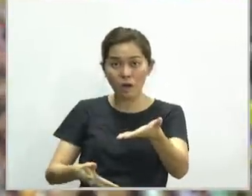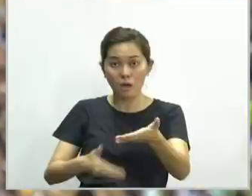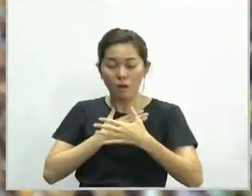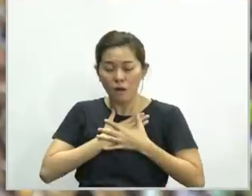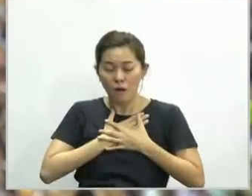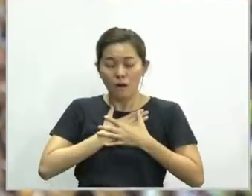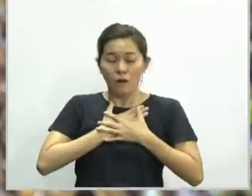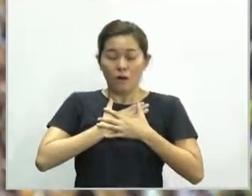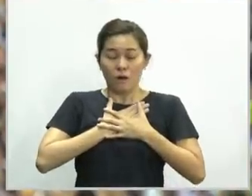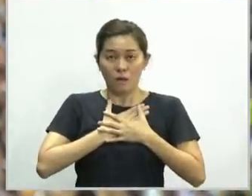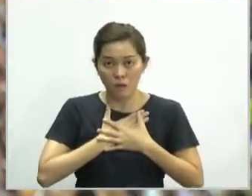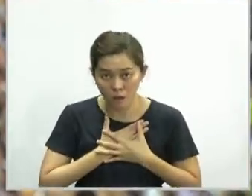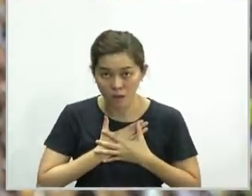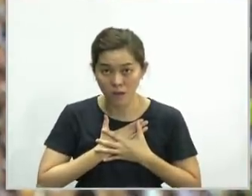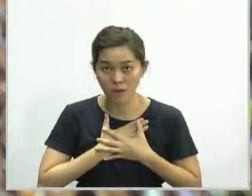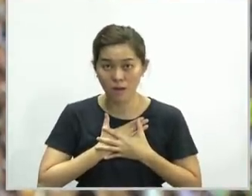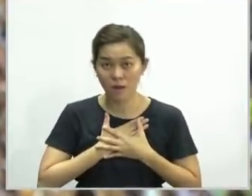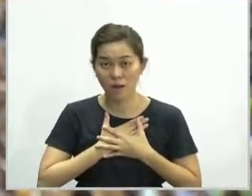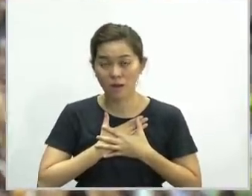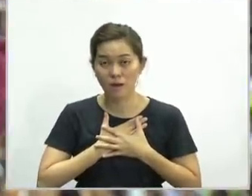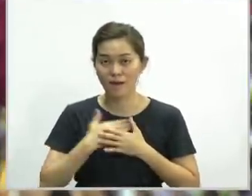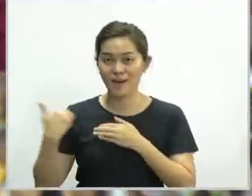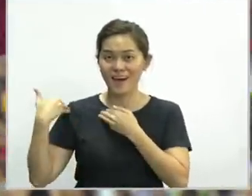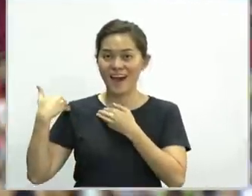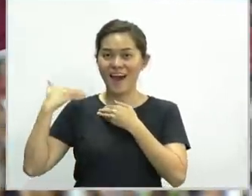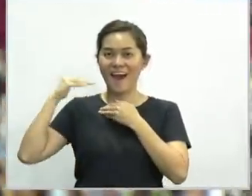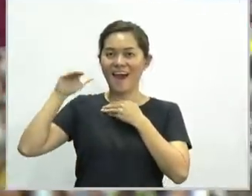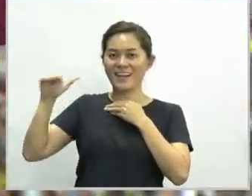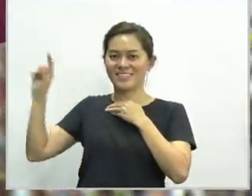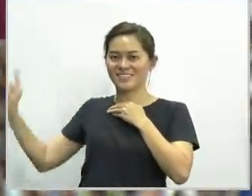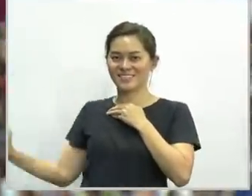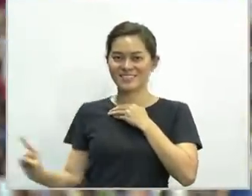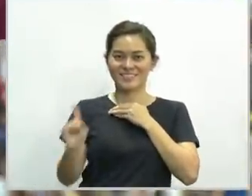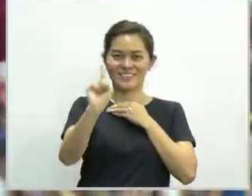recovering, the angel comes back